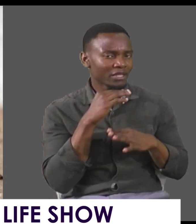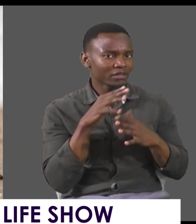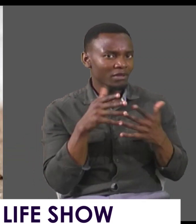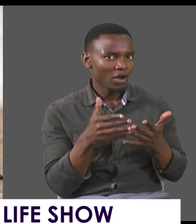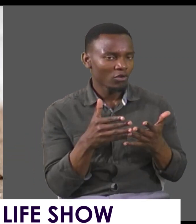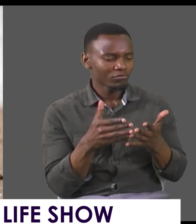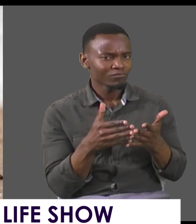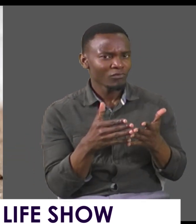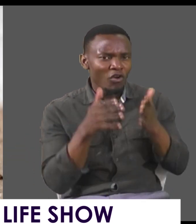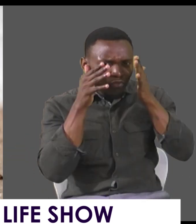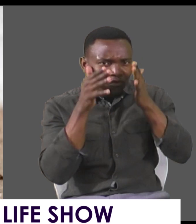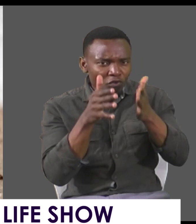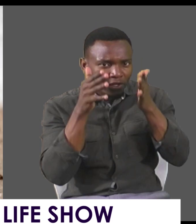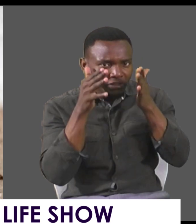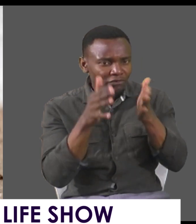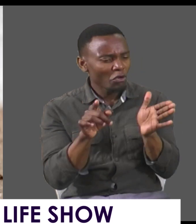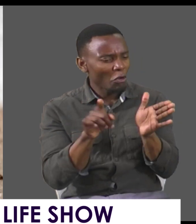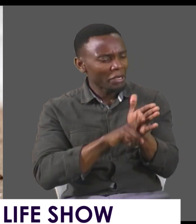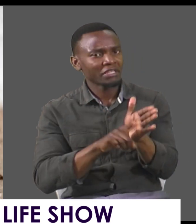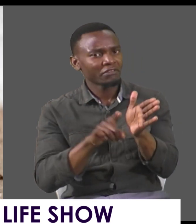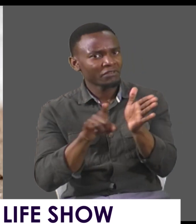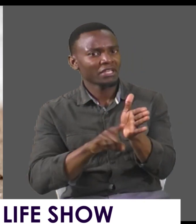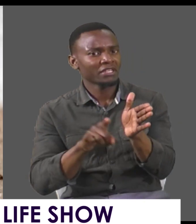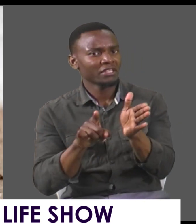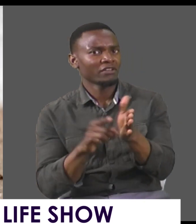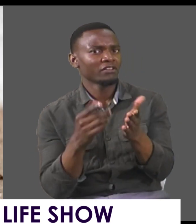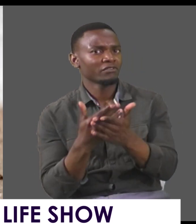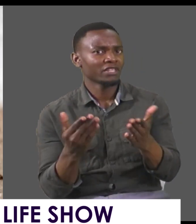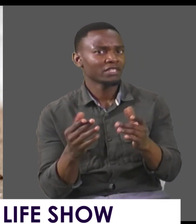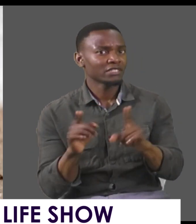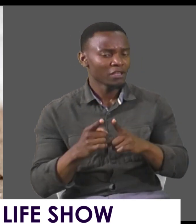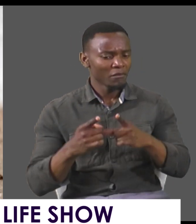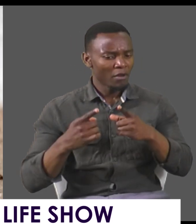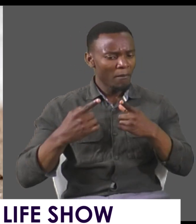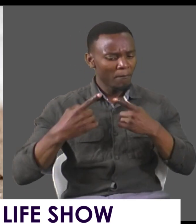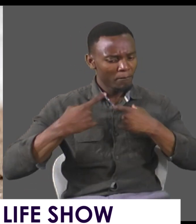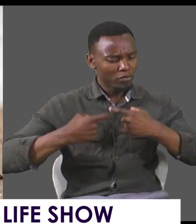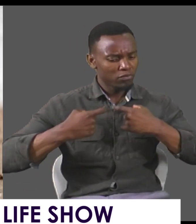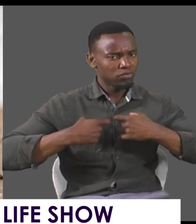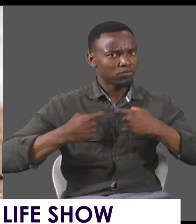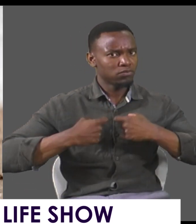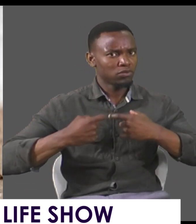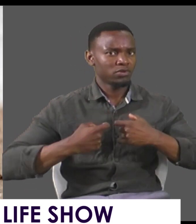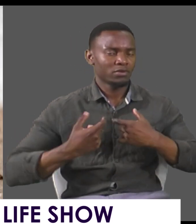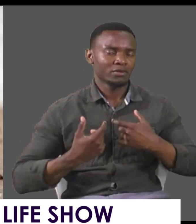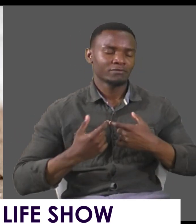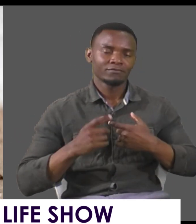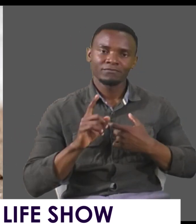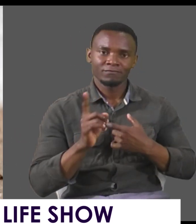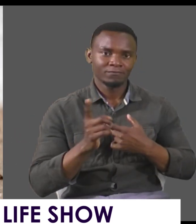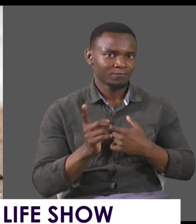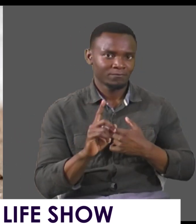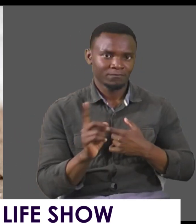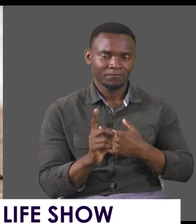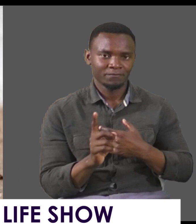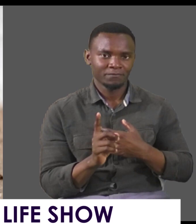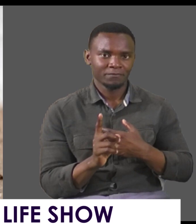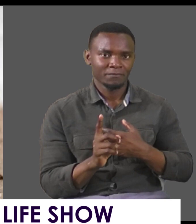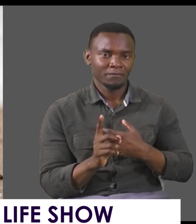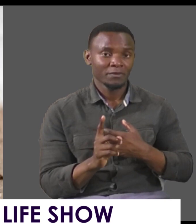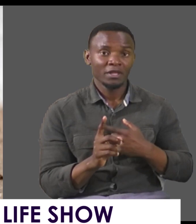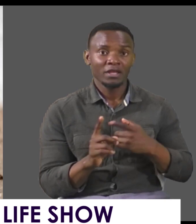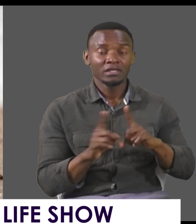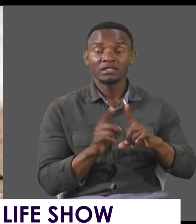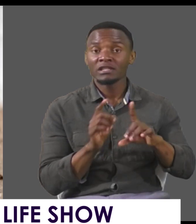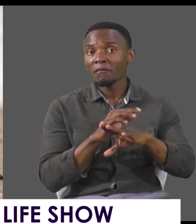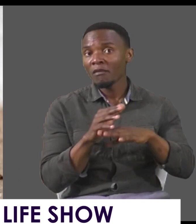so much on yourself, hitting yourself so badly? As I finish on the topic of building resilience,